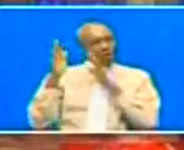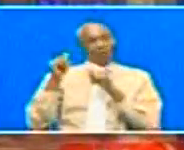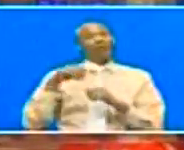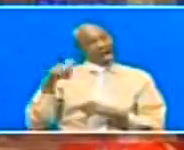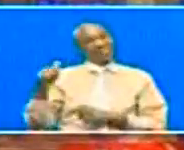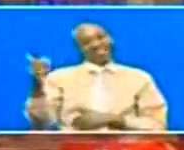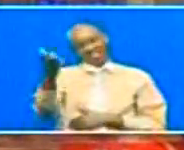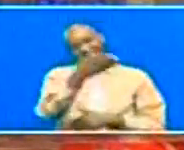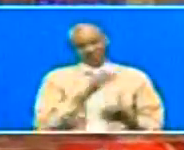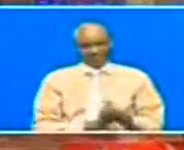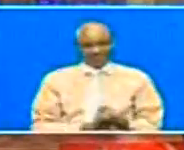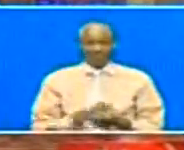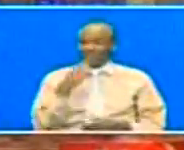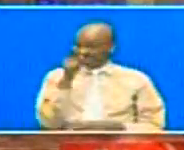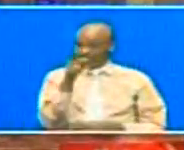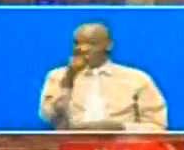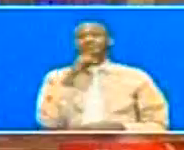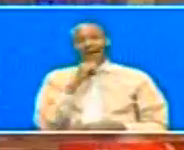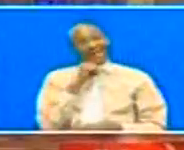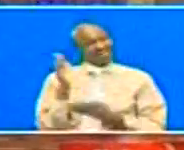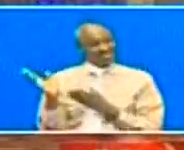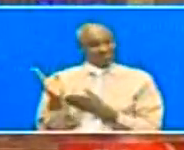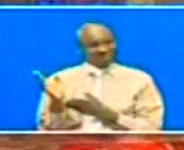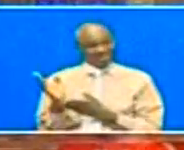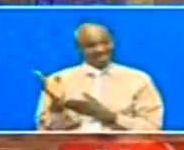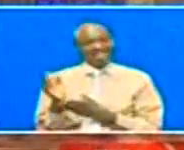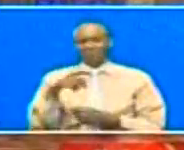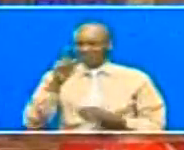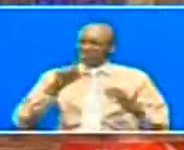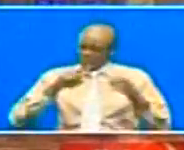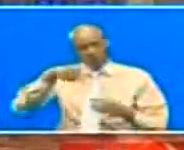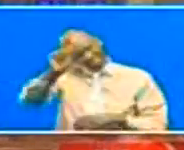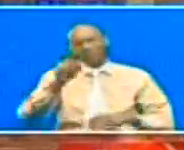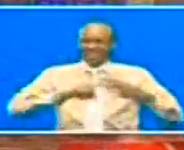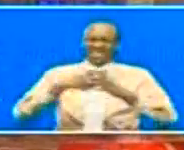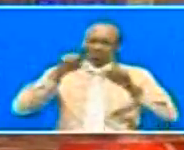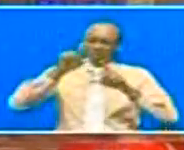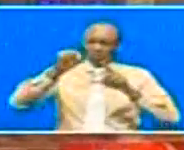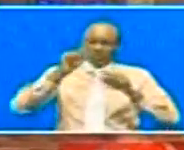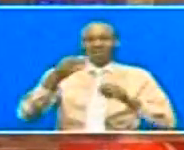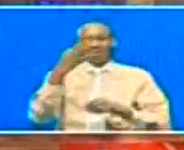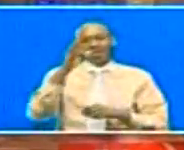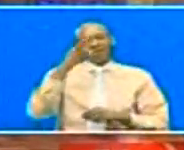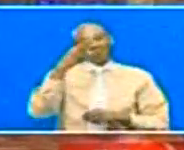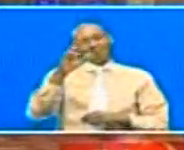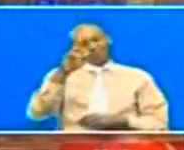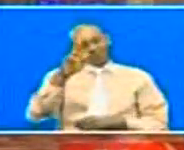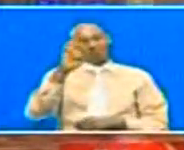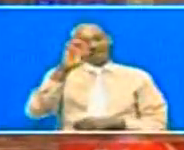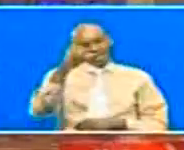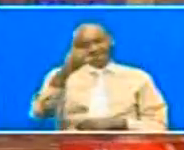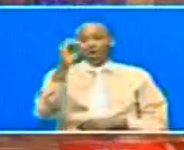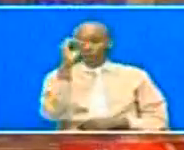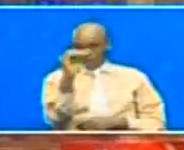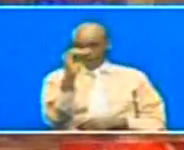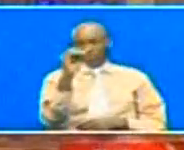us out there. But I tell you, this man, what a man. Start tweeting at Fredo Machoka. My Twitter handle is